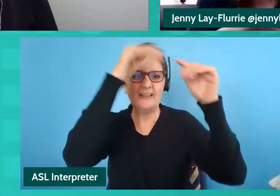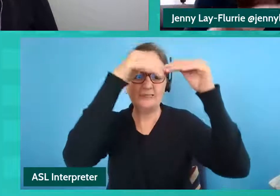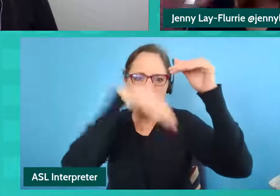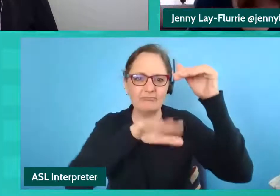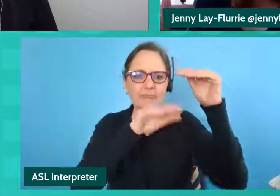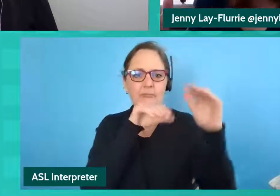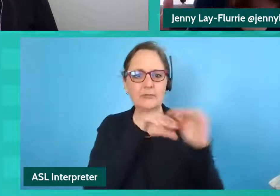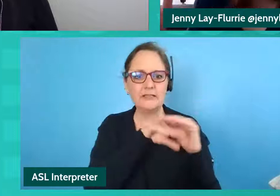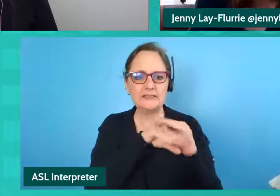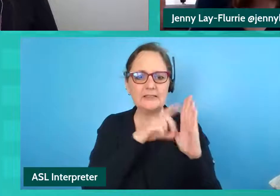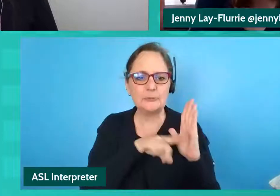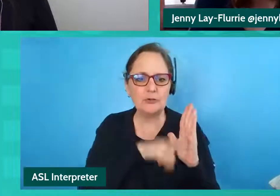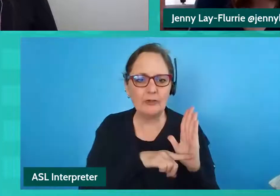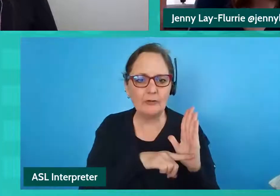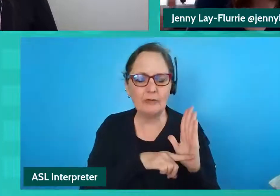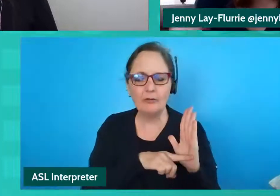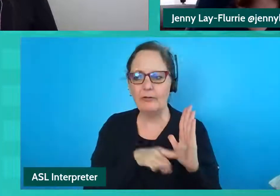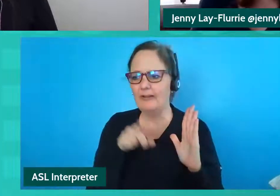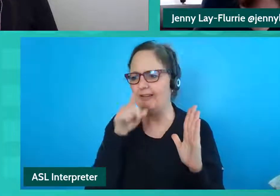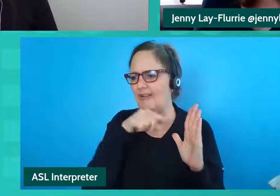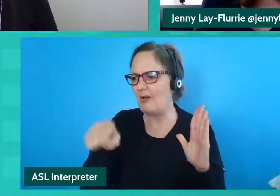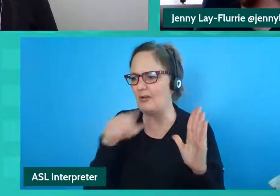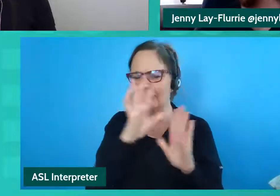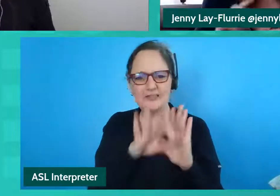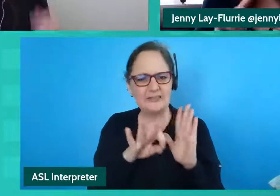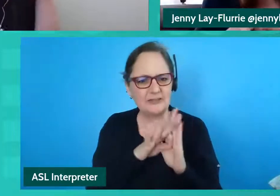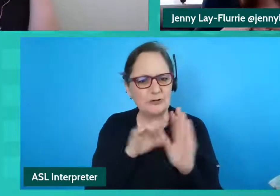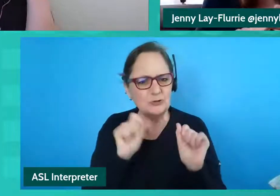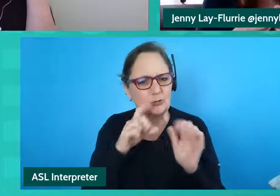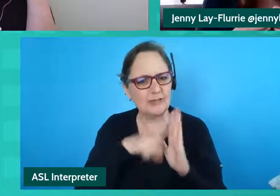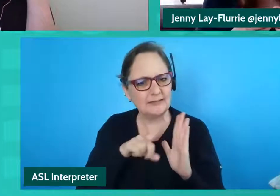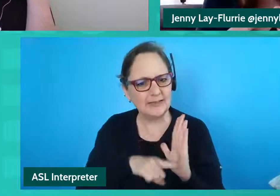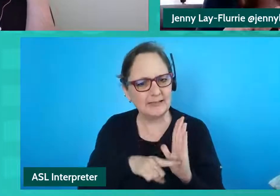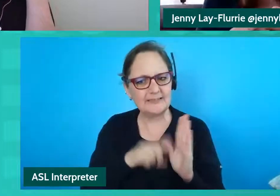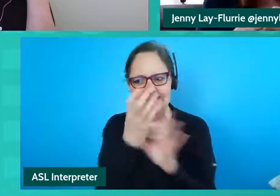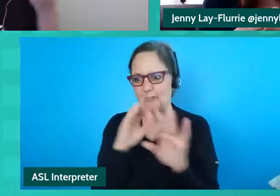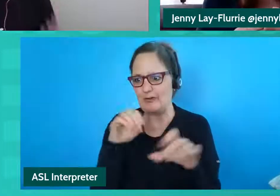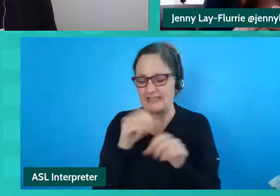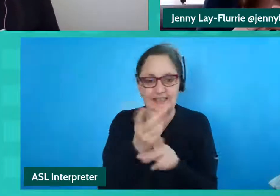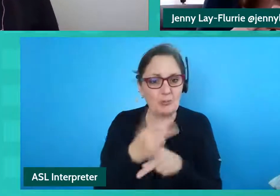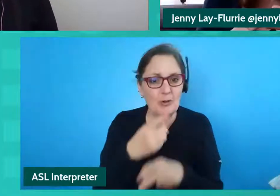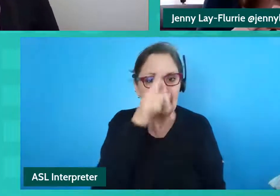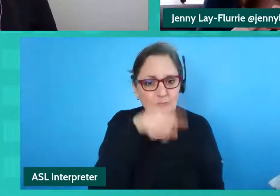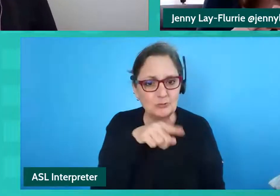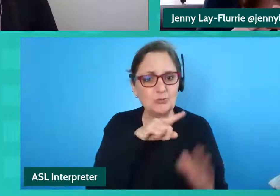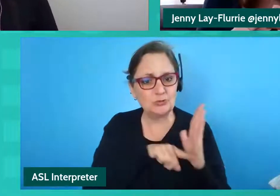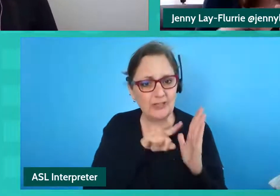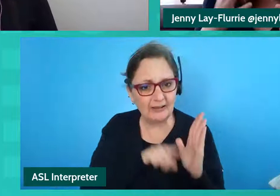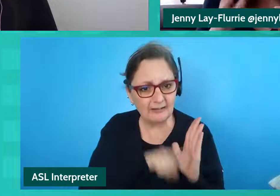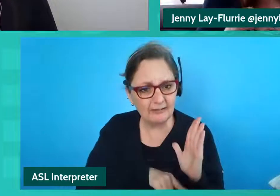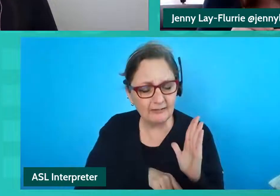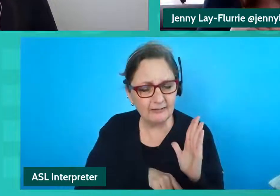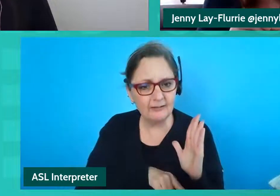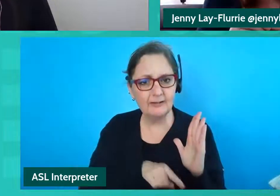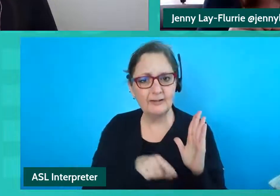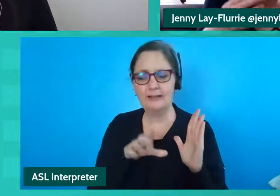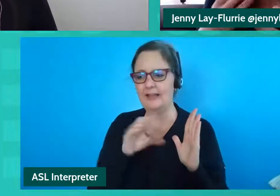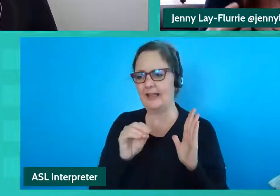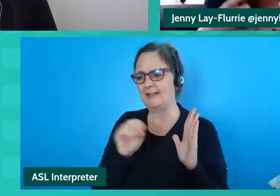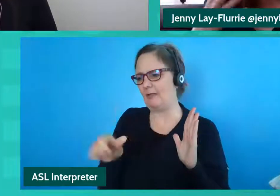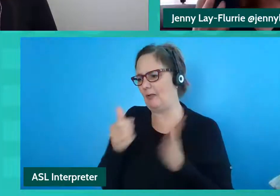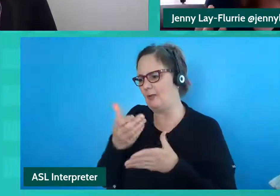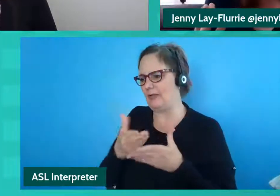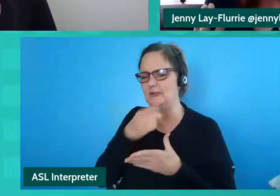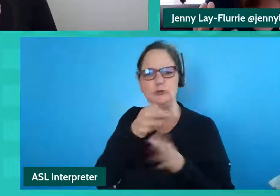how good all of these are free and embedded in product. And then I think the other component, as you mentioned, kind